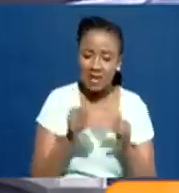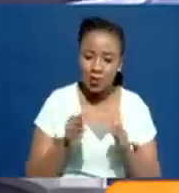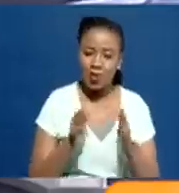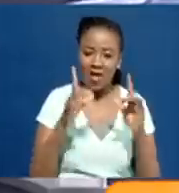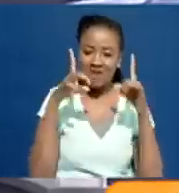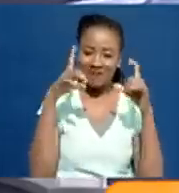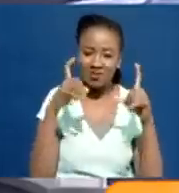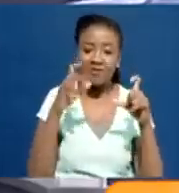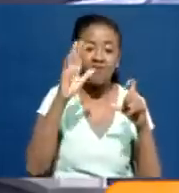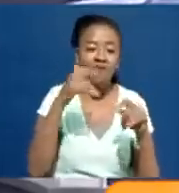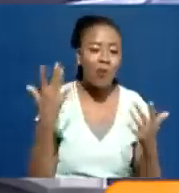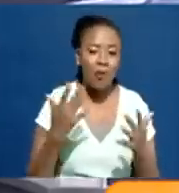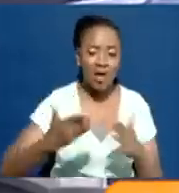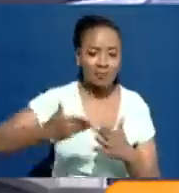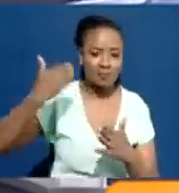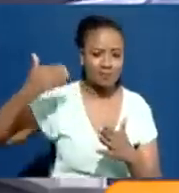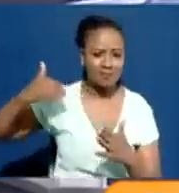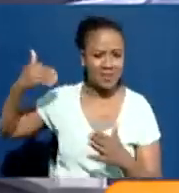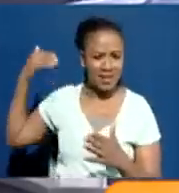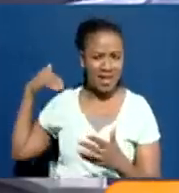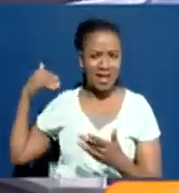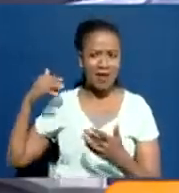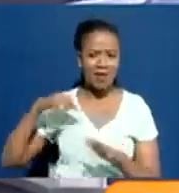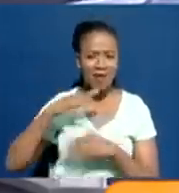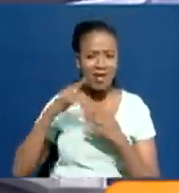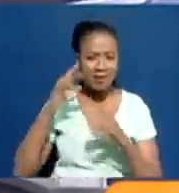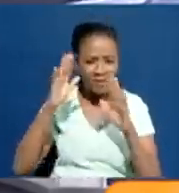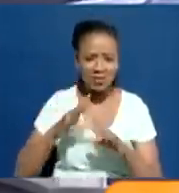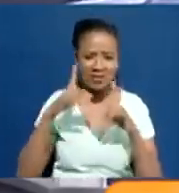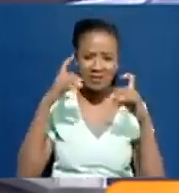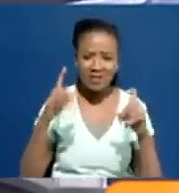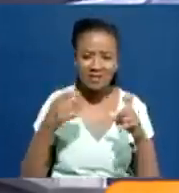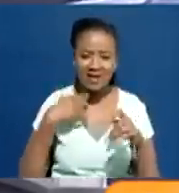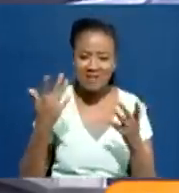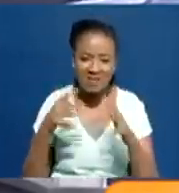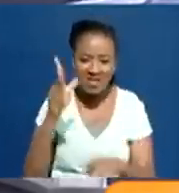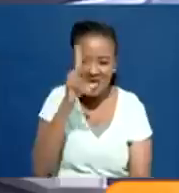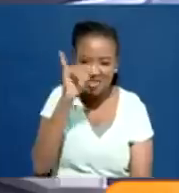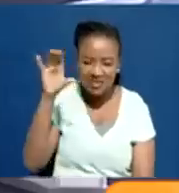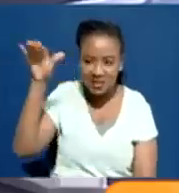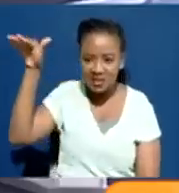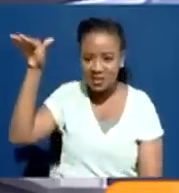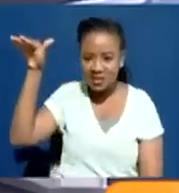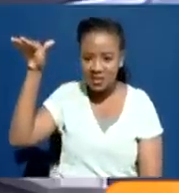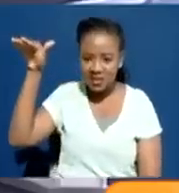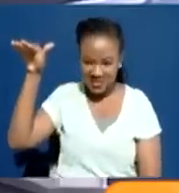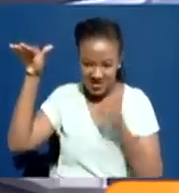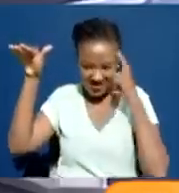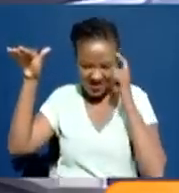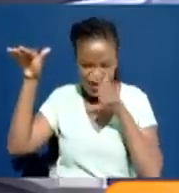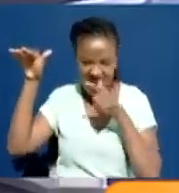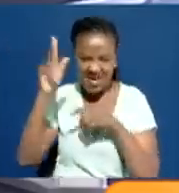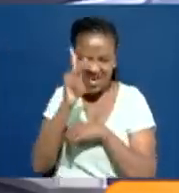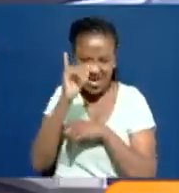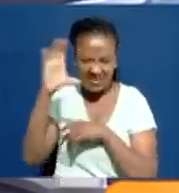its roots back to when we would take those all-important pictures seemingly touching the KICC rooftop. Remember those? Yeah. So how